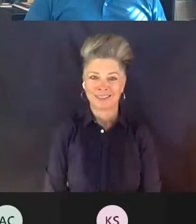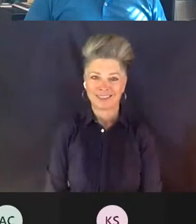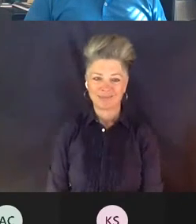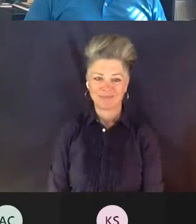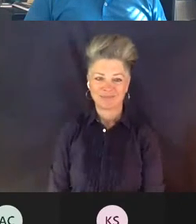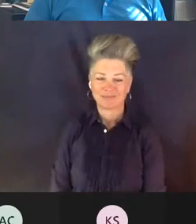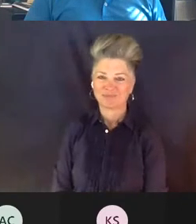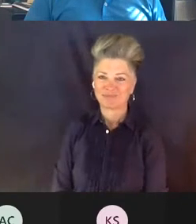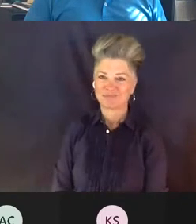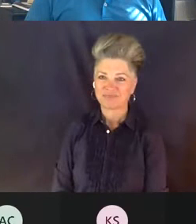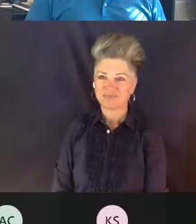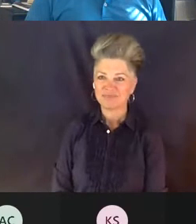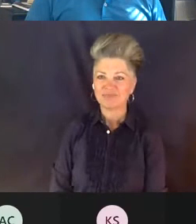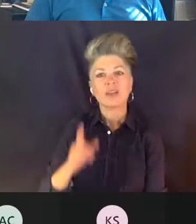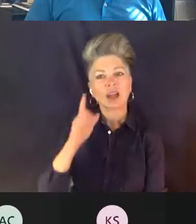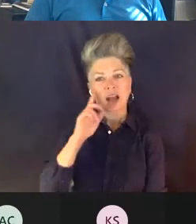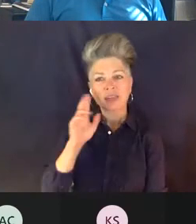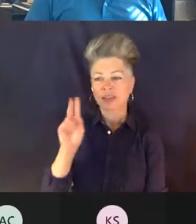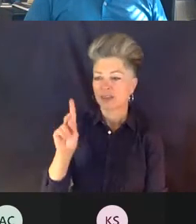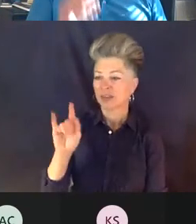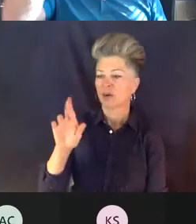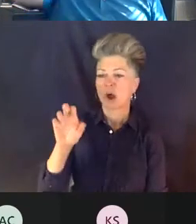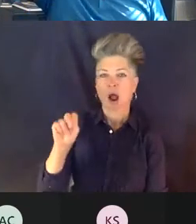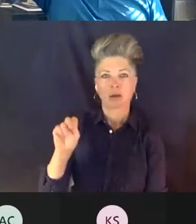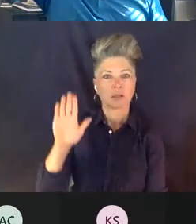I think Kiran has her hand raised.